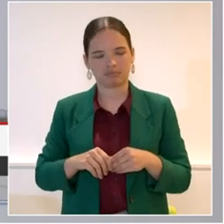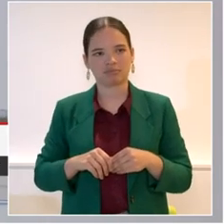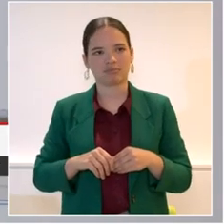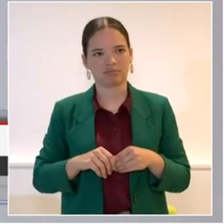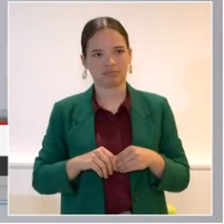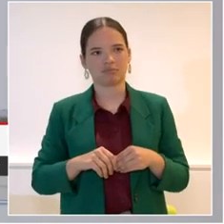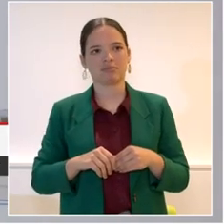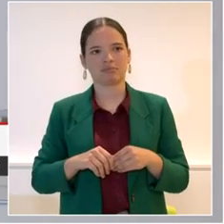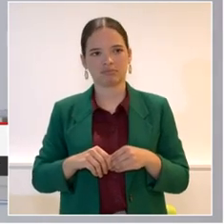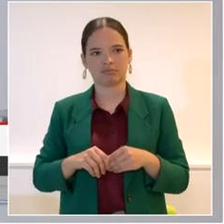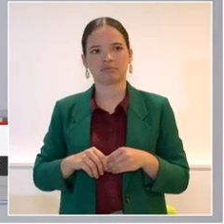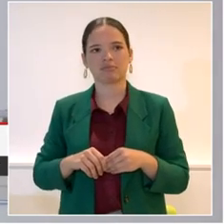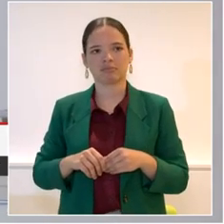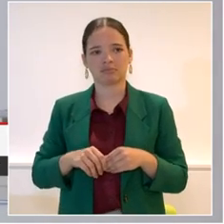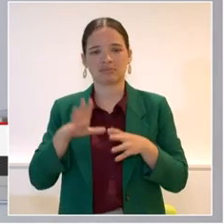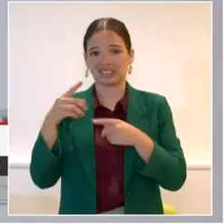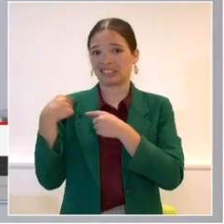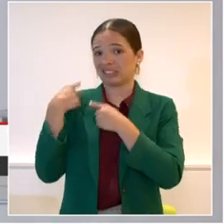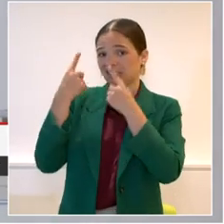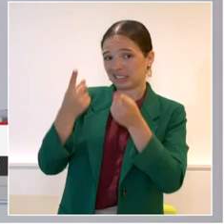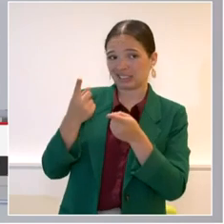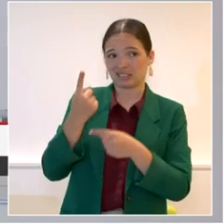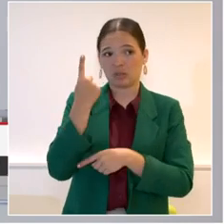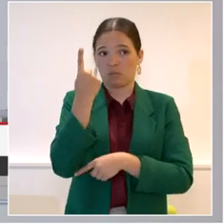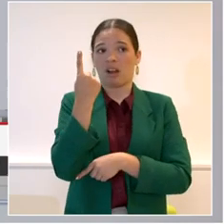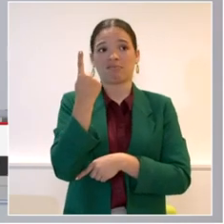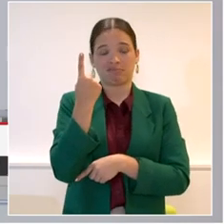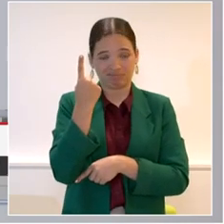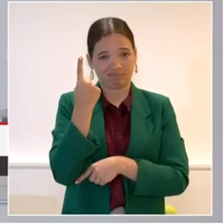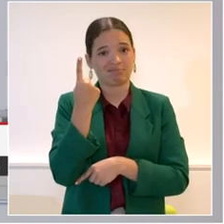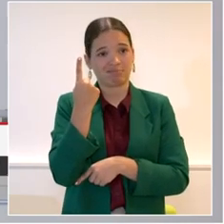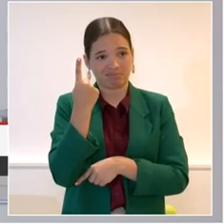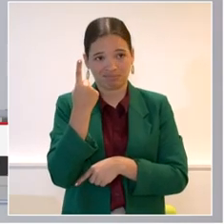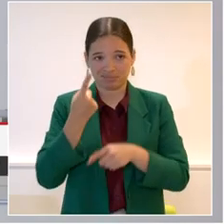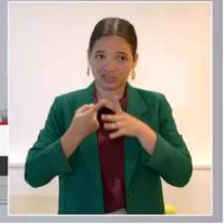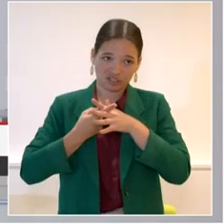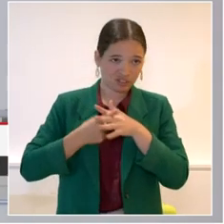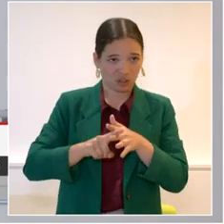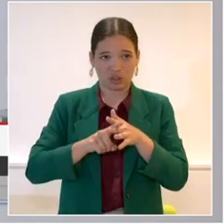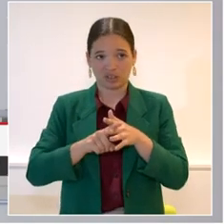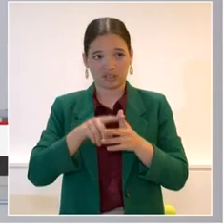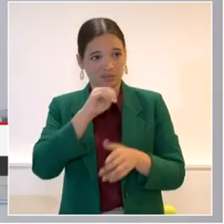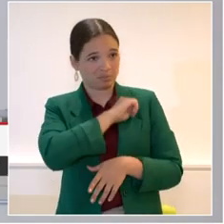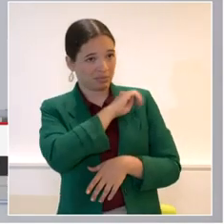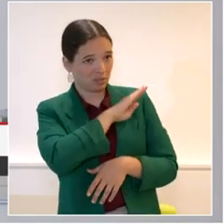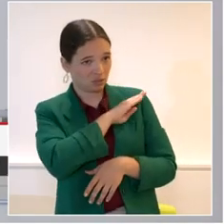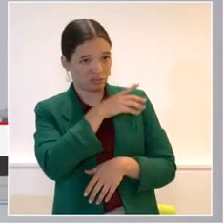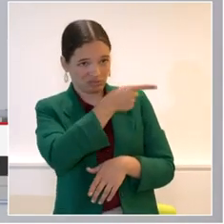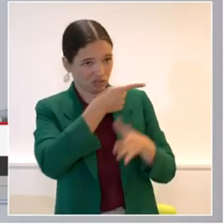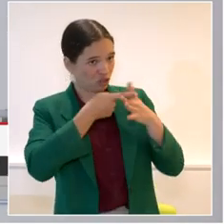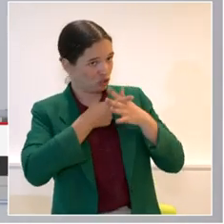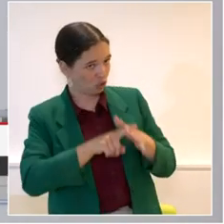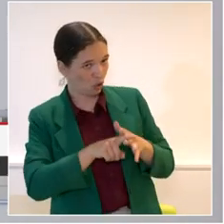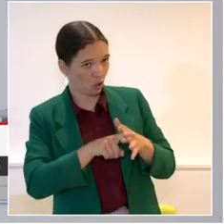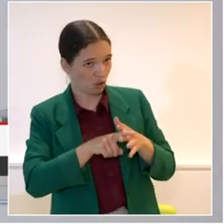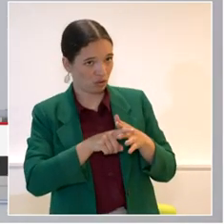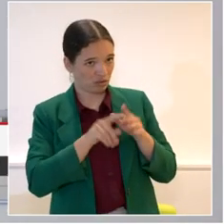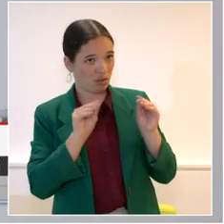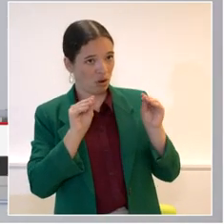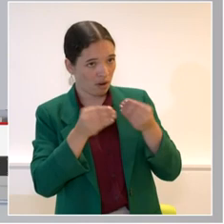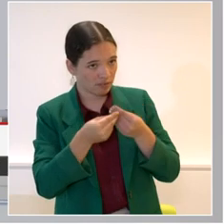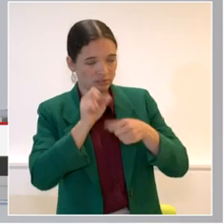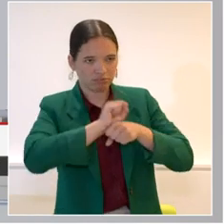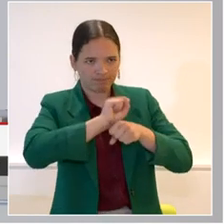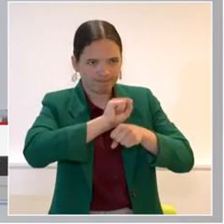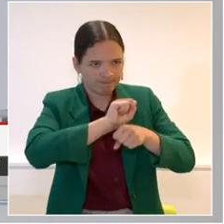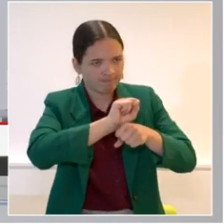Since day one, when Mayor Bowser and I came into office, we have worked together through her Department on Human Services to